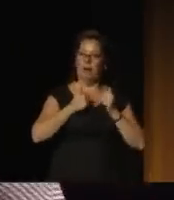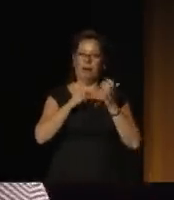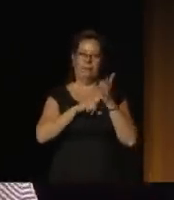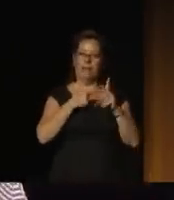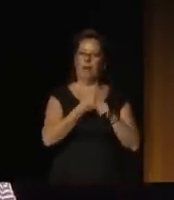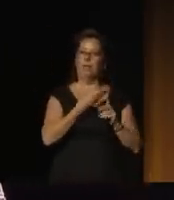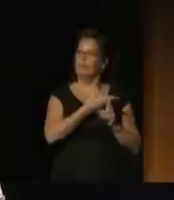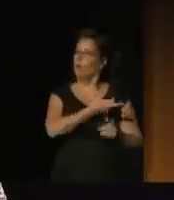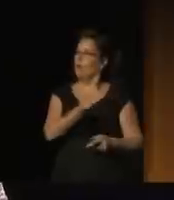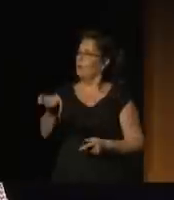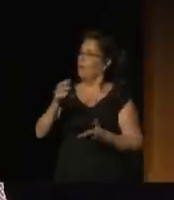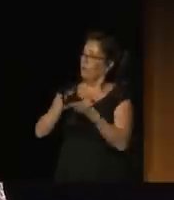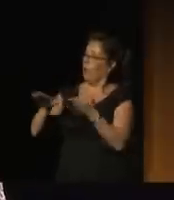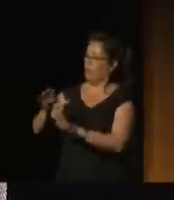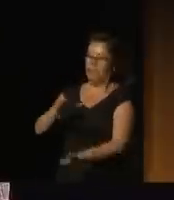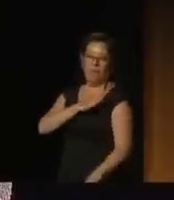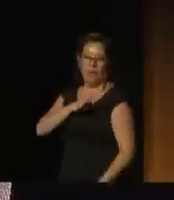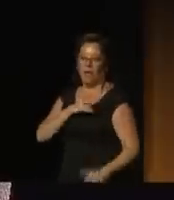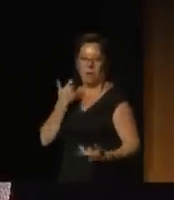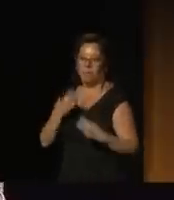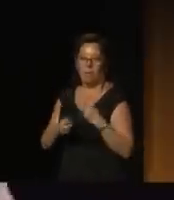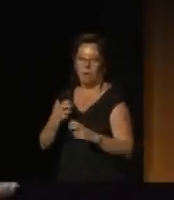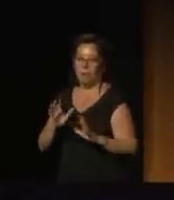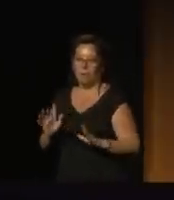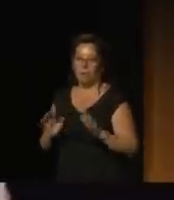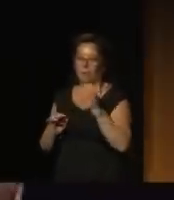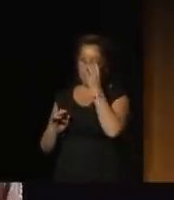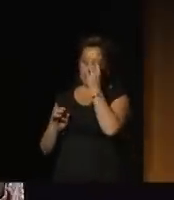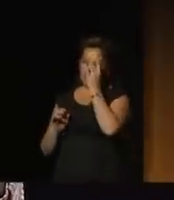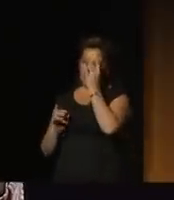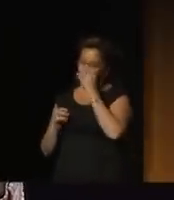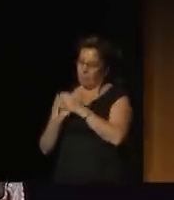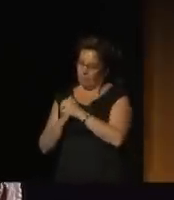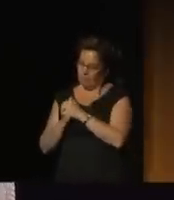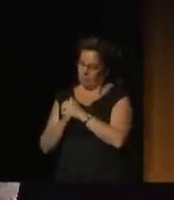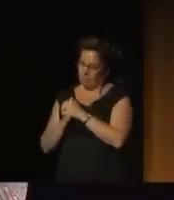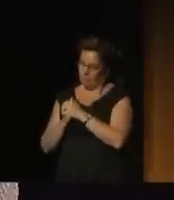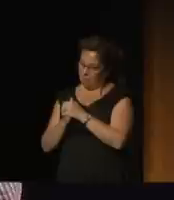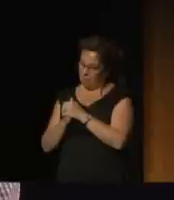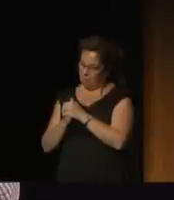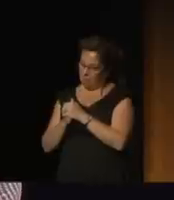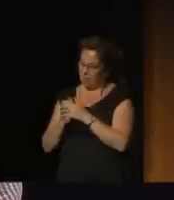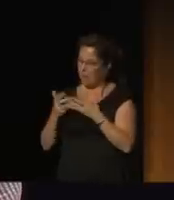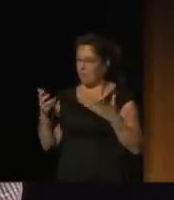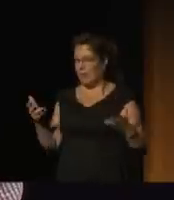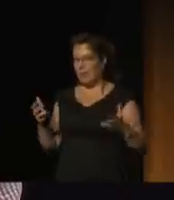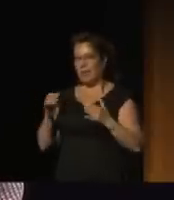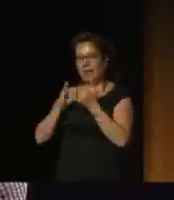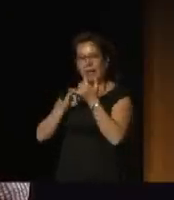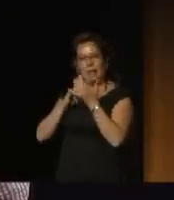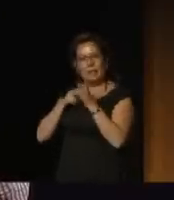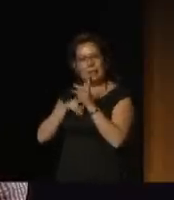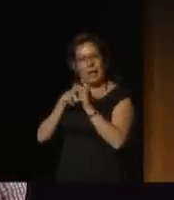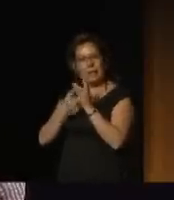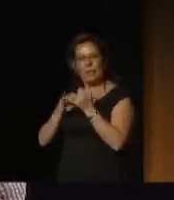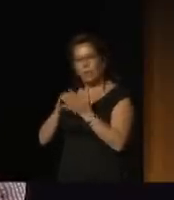So I felt Sanders really demonized her, you know, Bernie Sanders. And also, you know, what I would